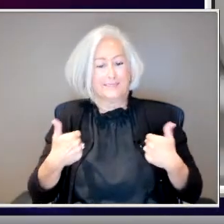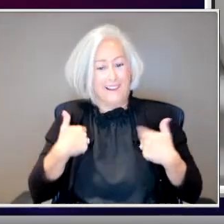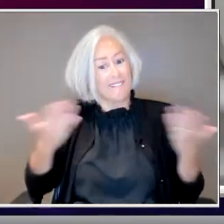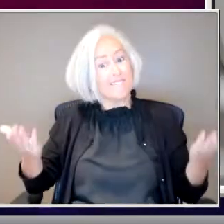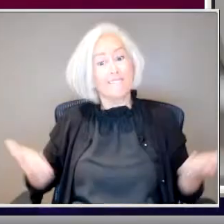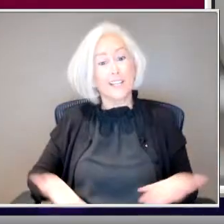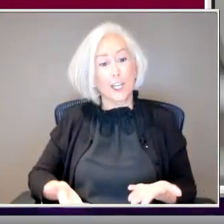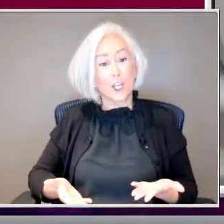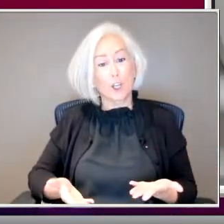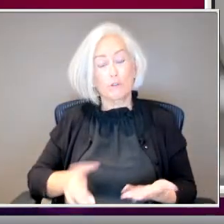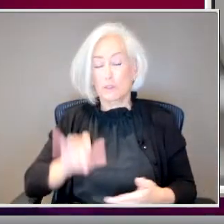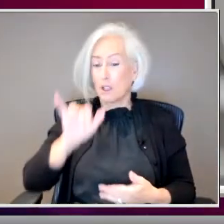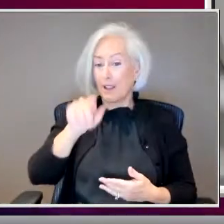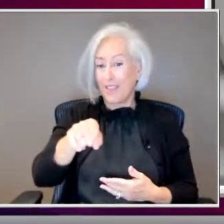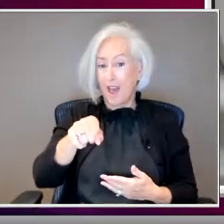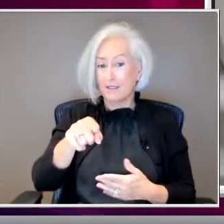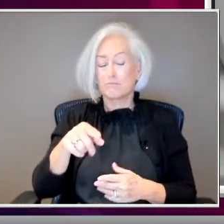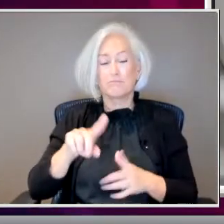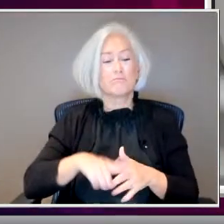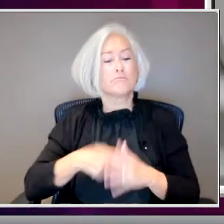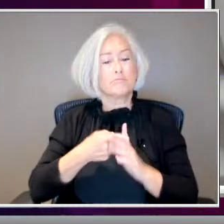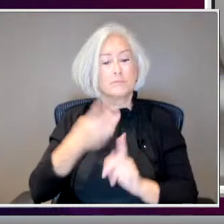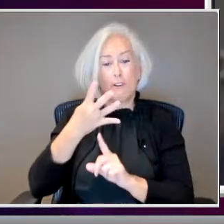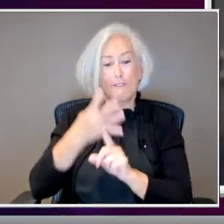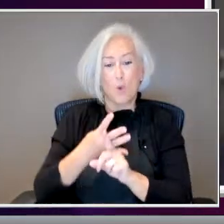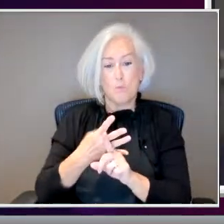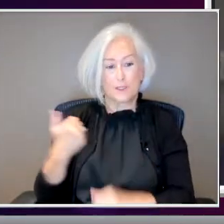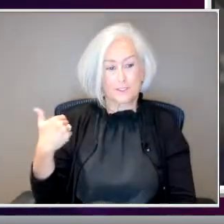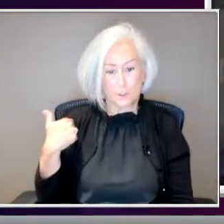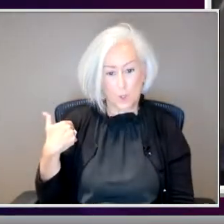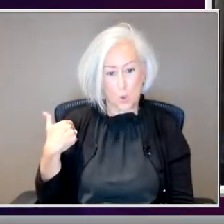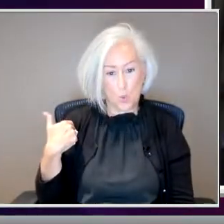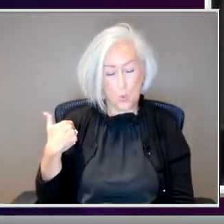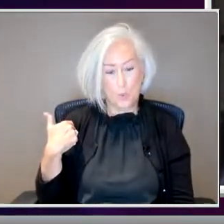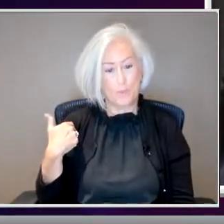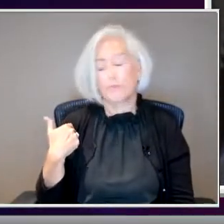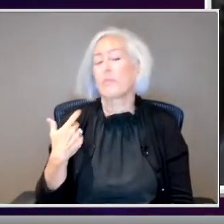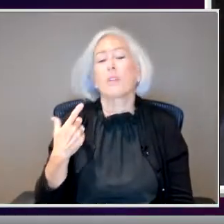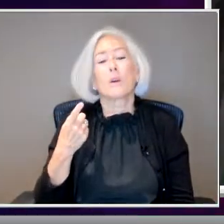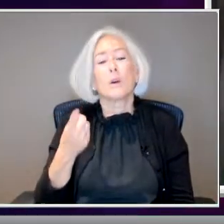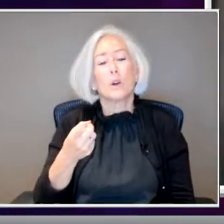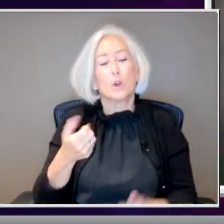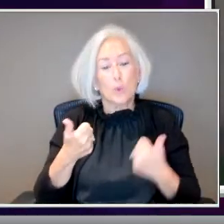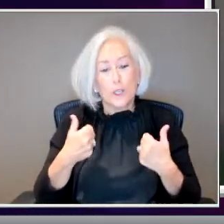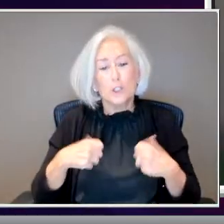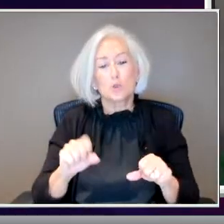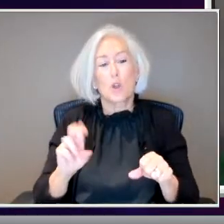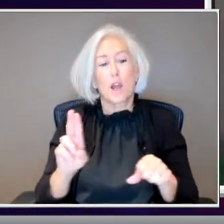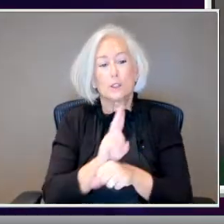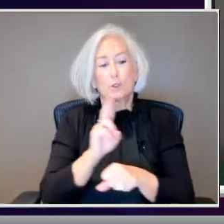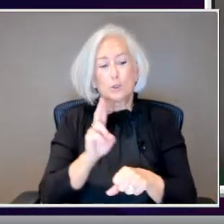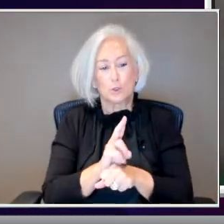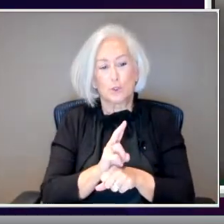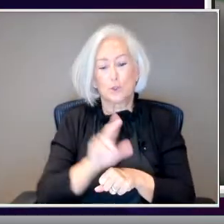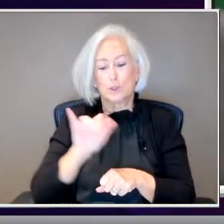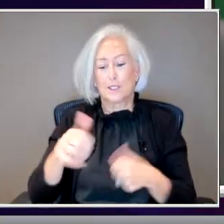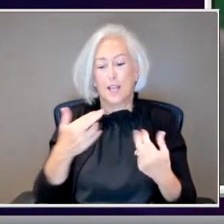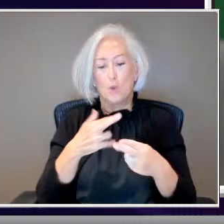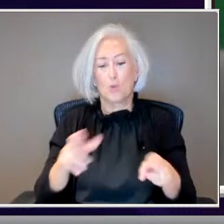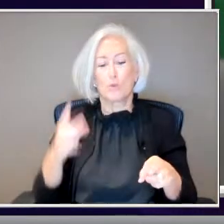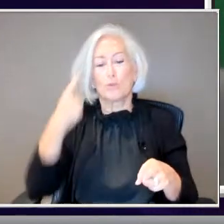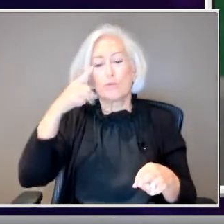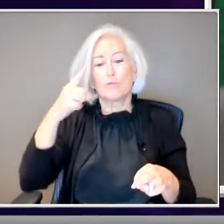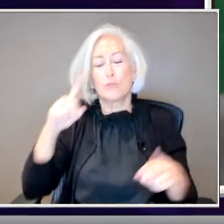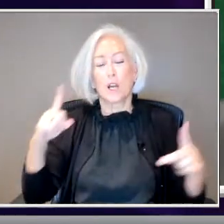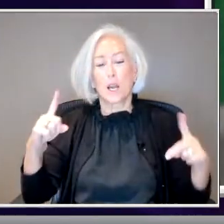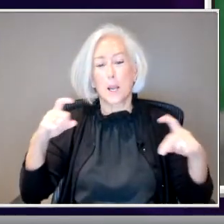ago. Right now, as we mentioned, we try to use this magnet, this room for complex cases. So we have this